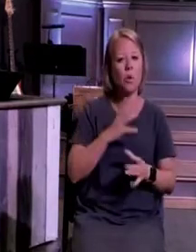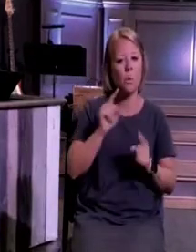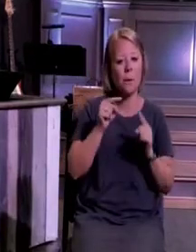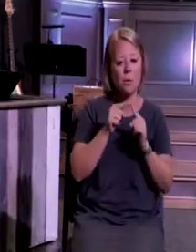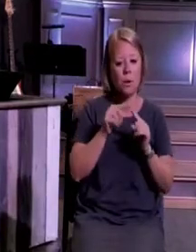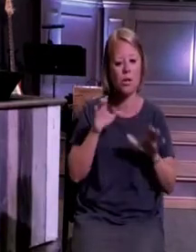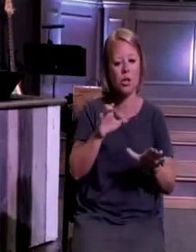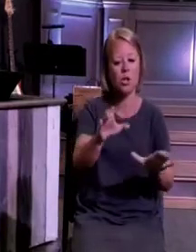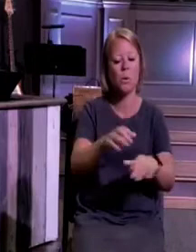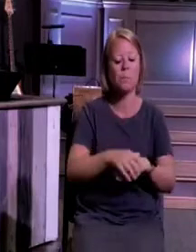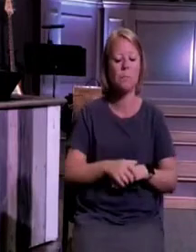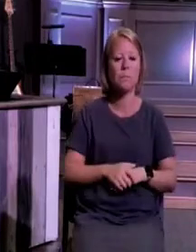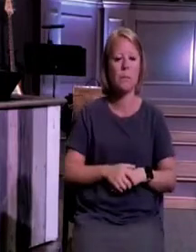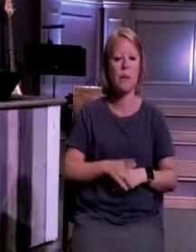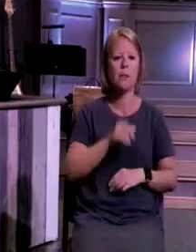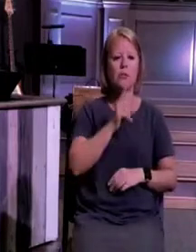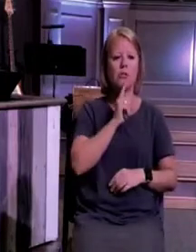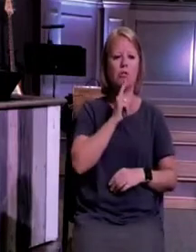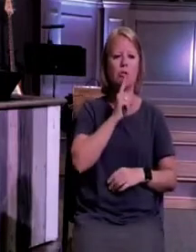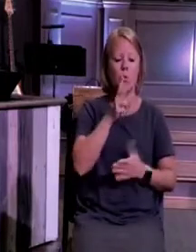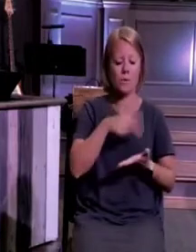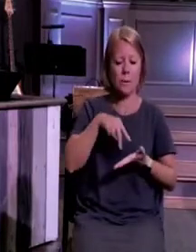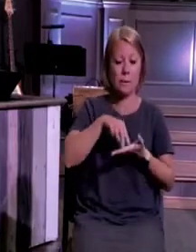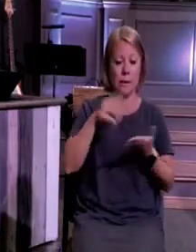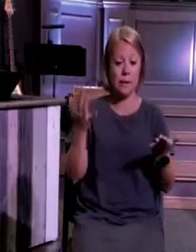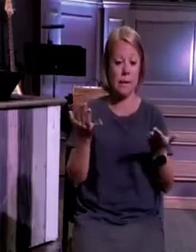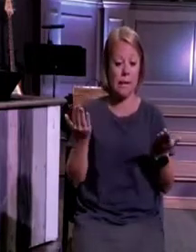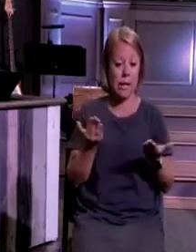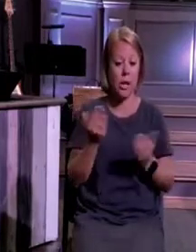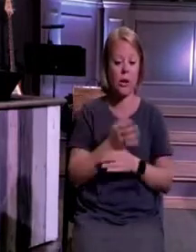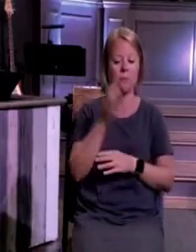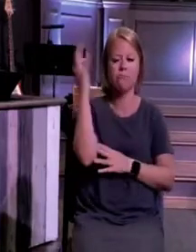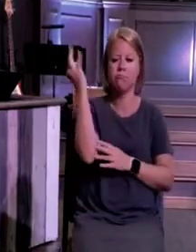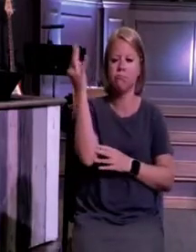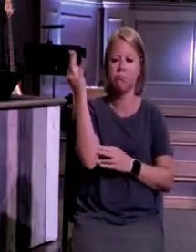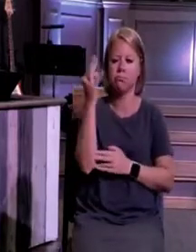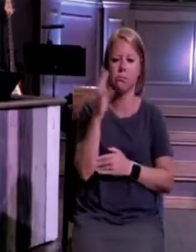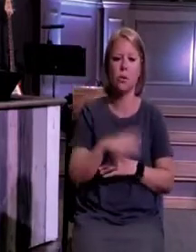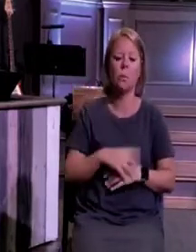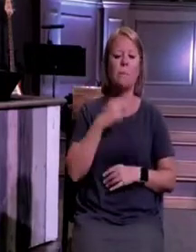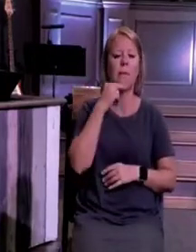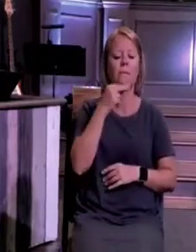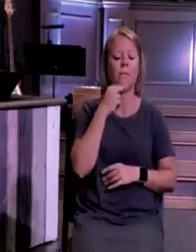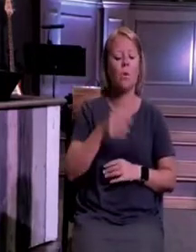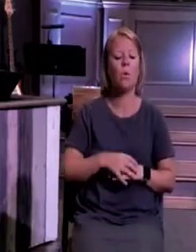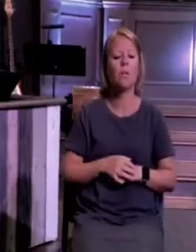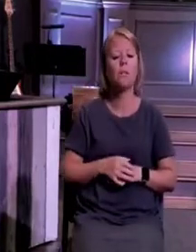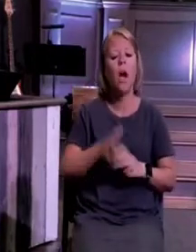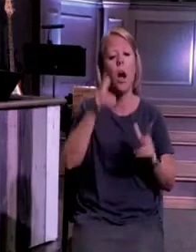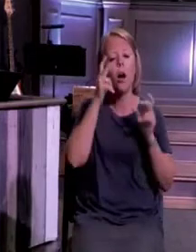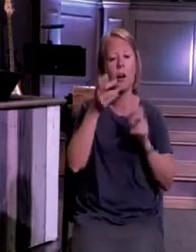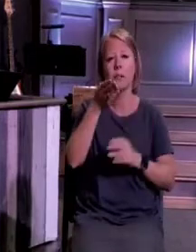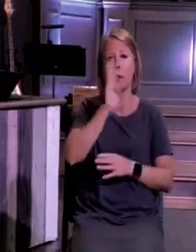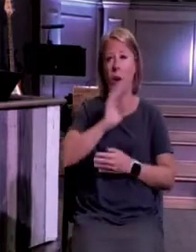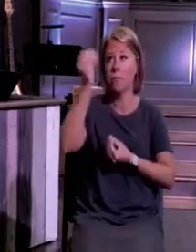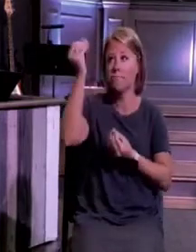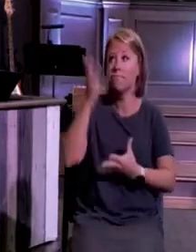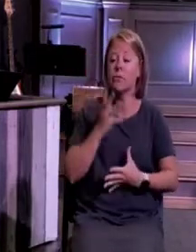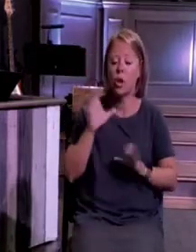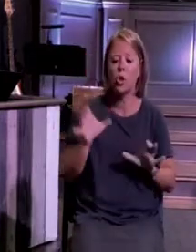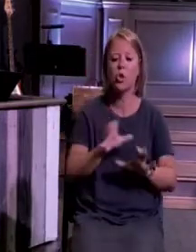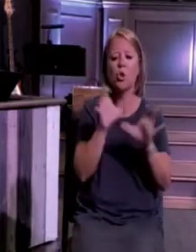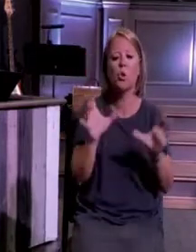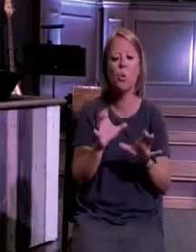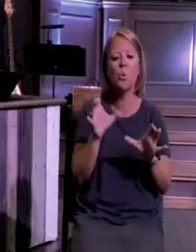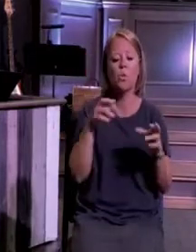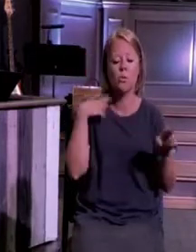it. As sure as I'm standing here and speaking to you with an audible voice, I heard God say to me, do the